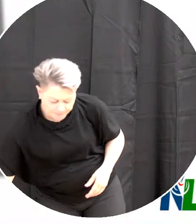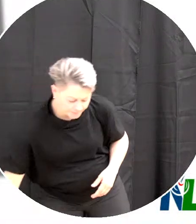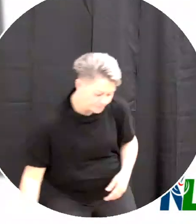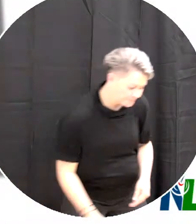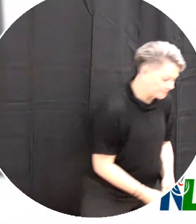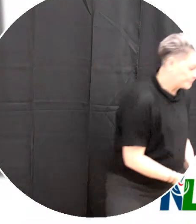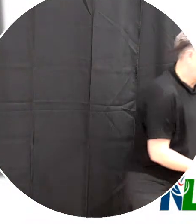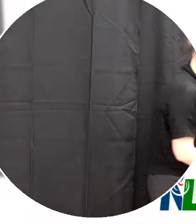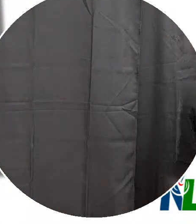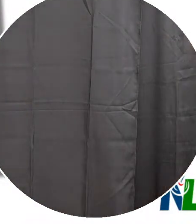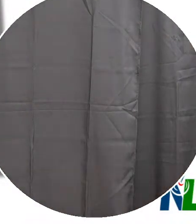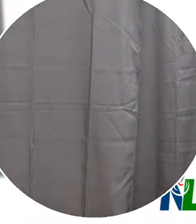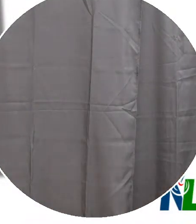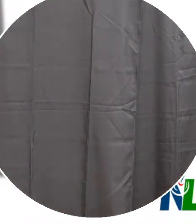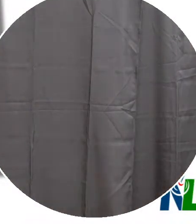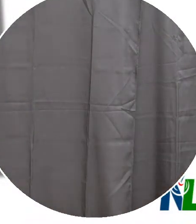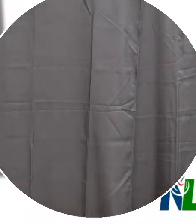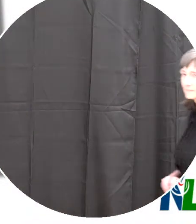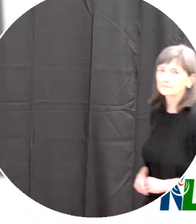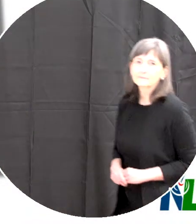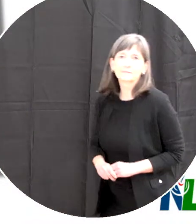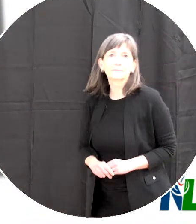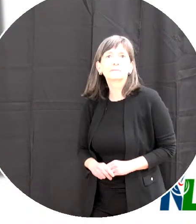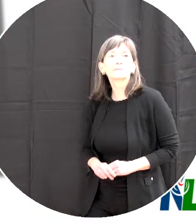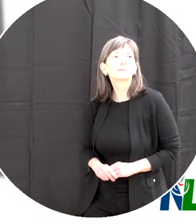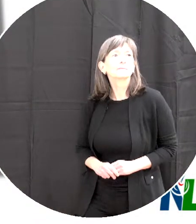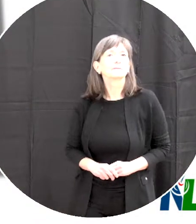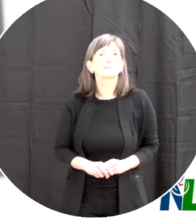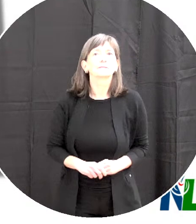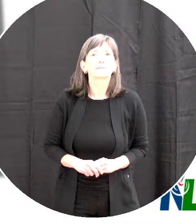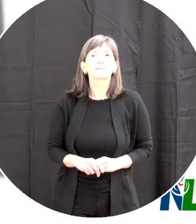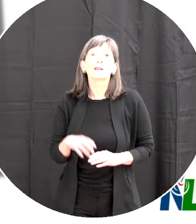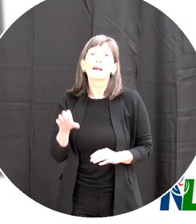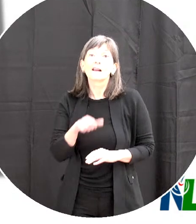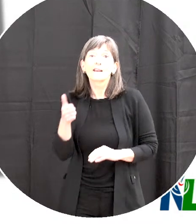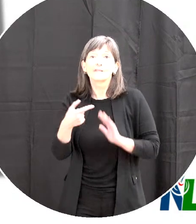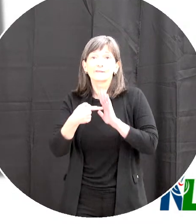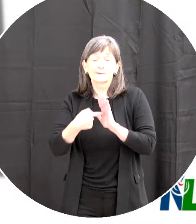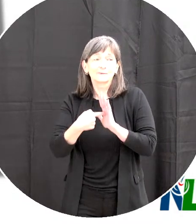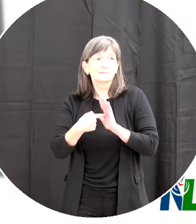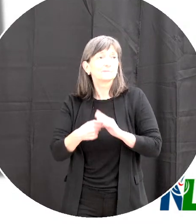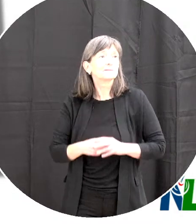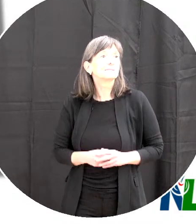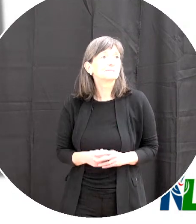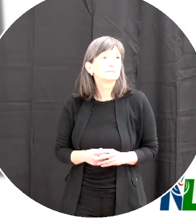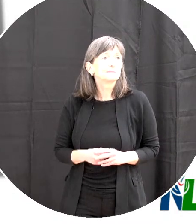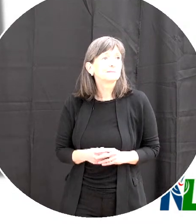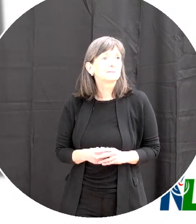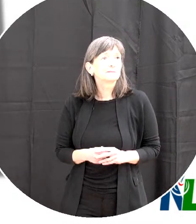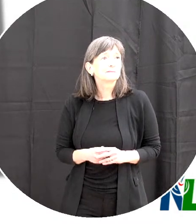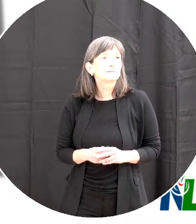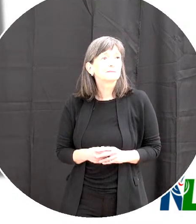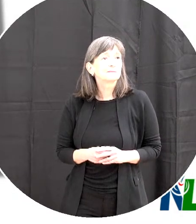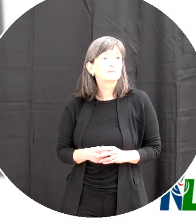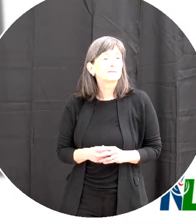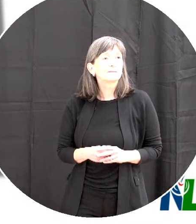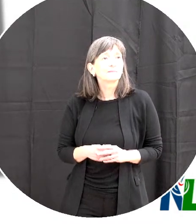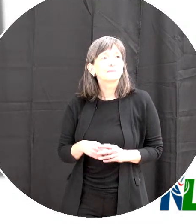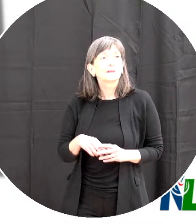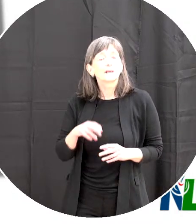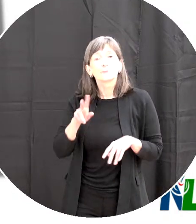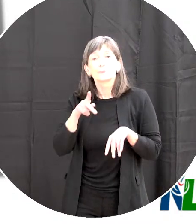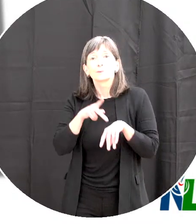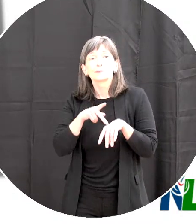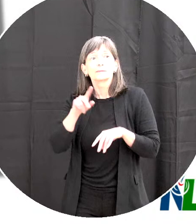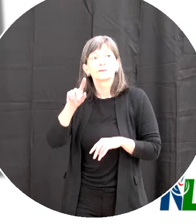And another example, this one coming to us from Principal Trevor Taylor,